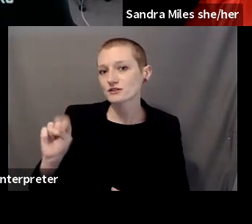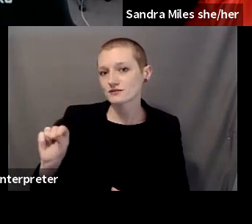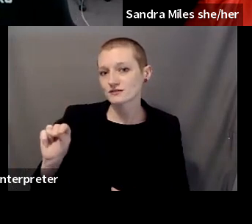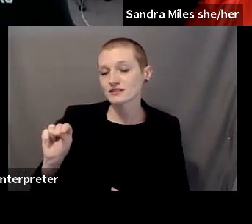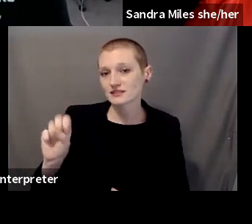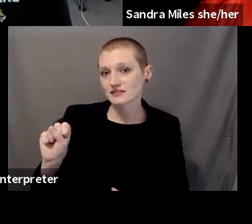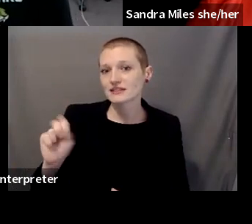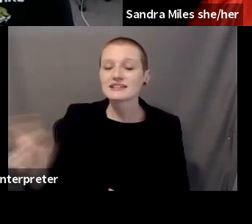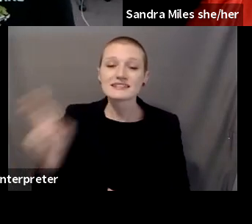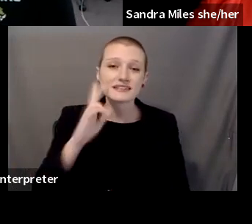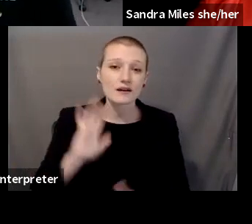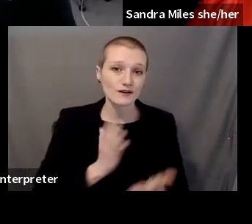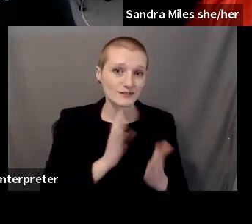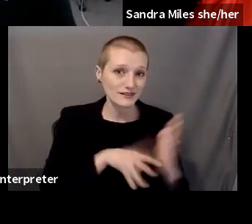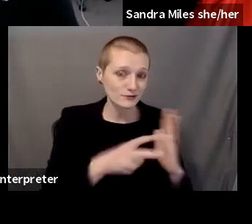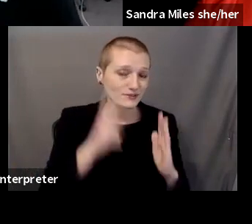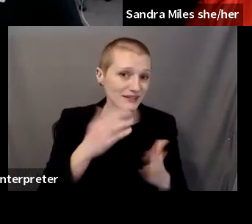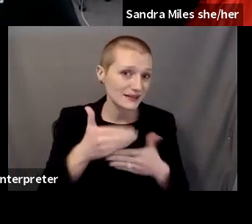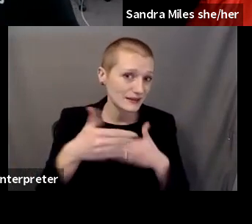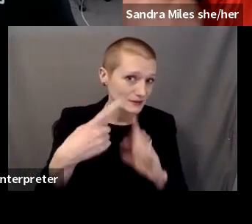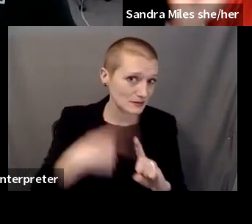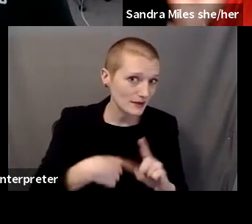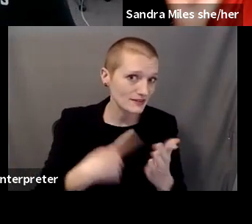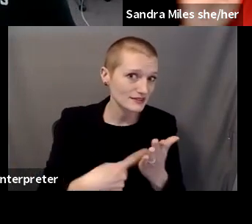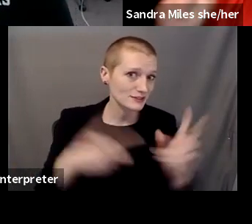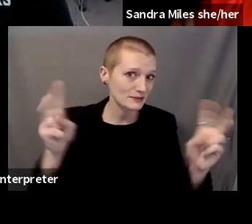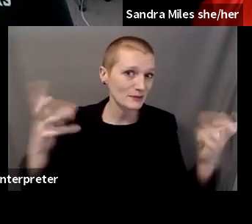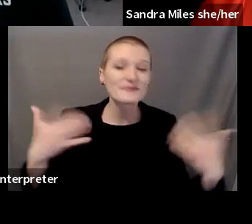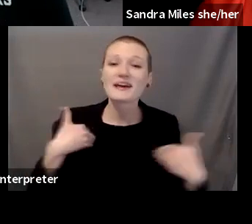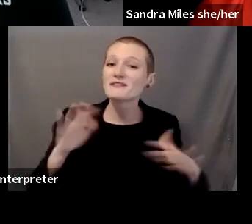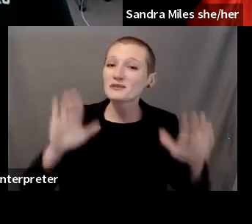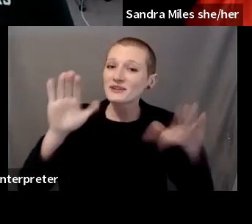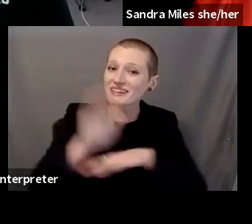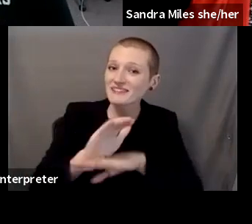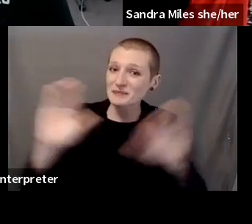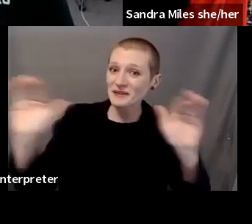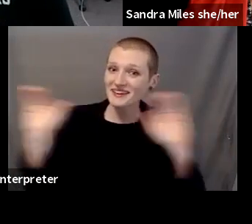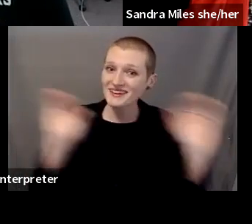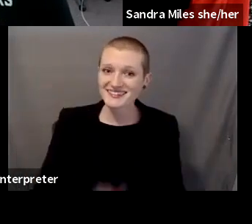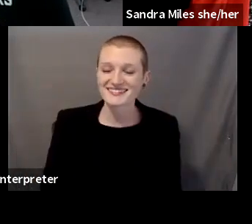So everyone have a great evening. Bye. Bye.